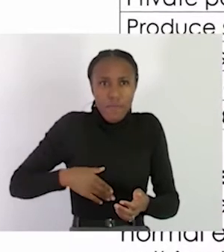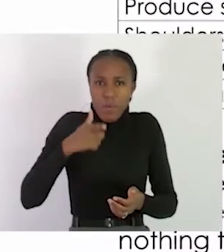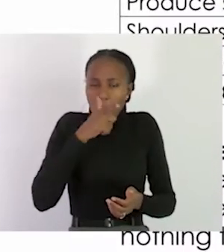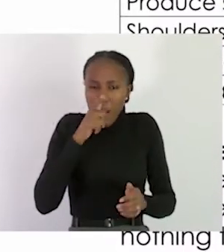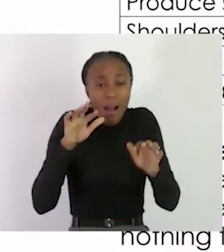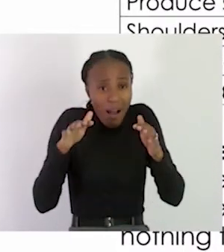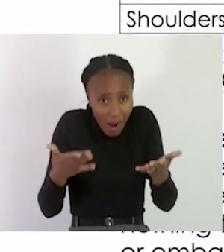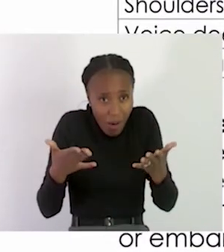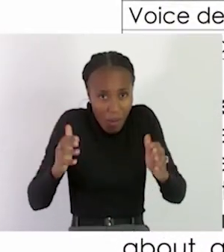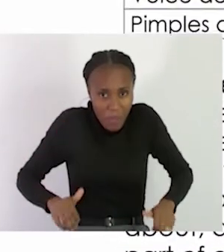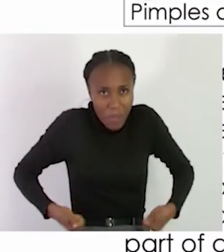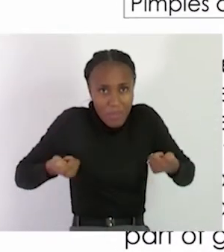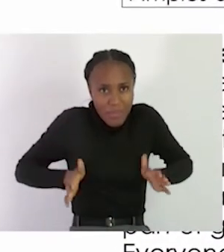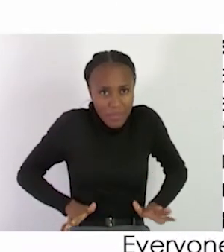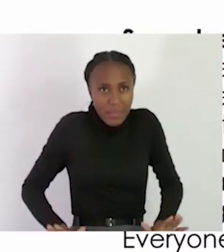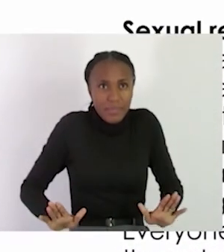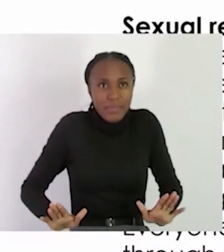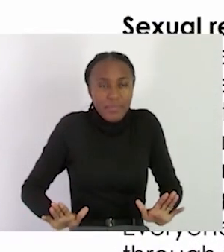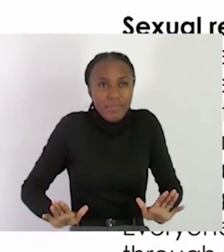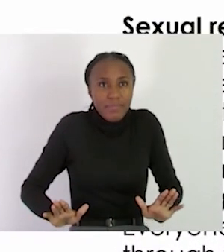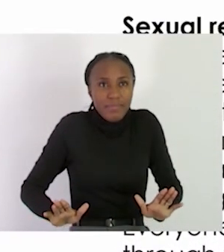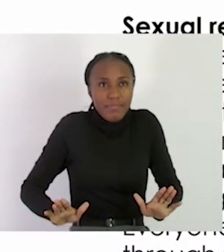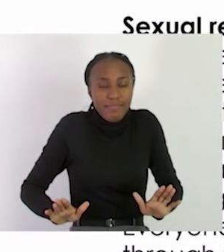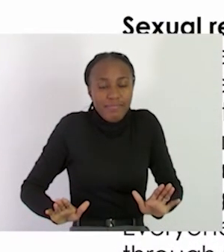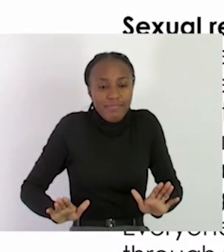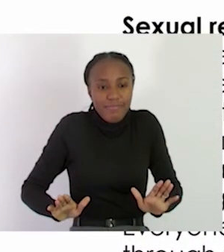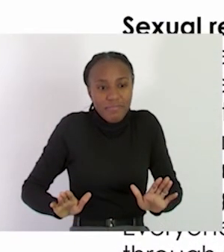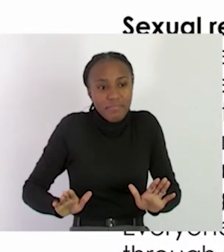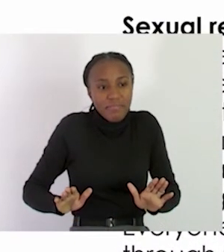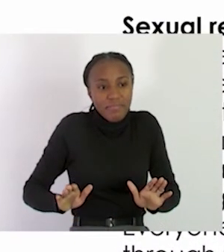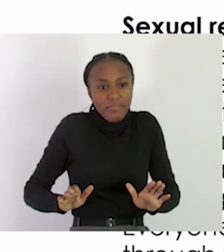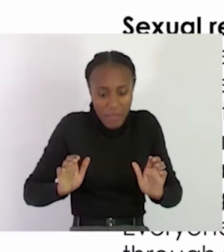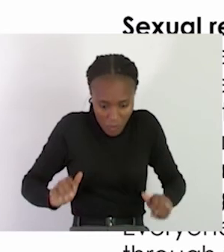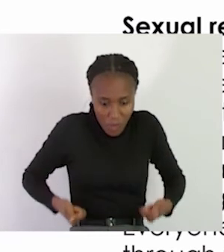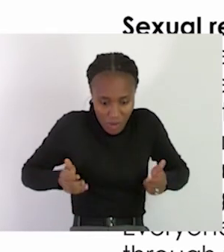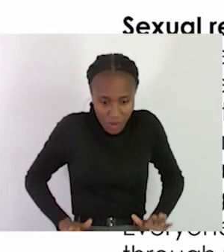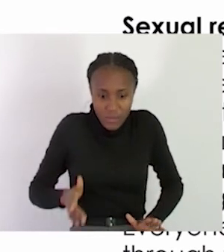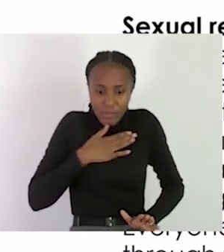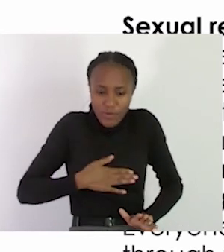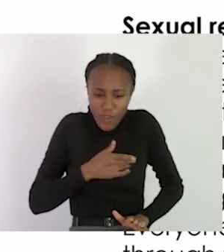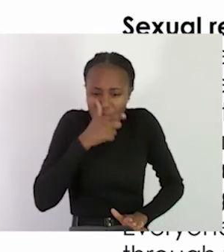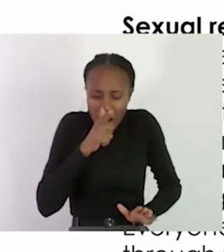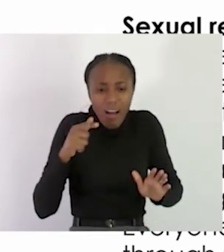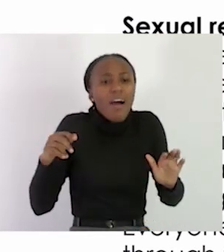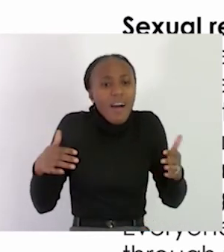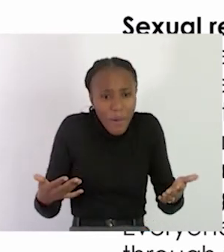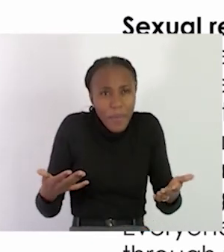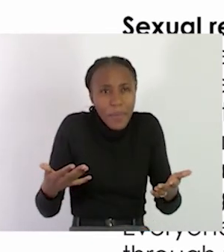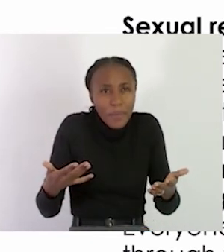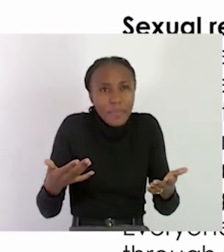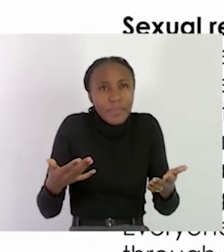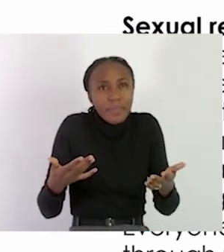during puberty. Sexual responses in boys and girls during puberty. The other ones